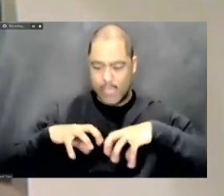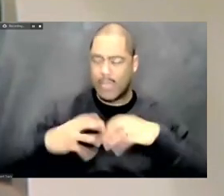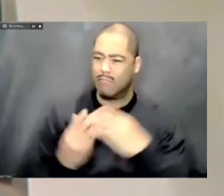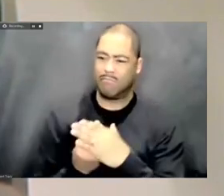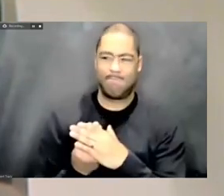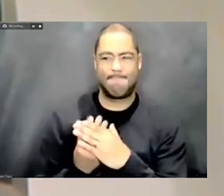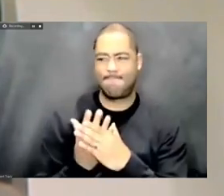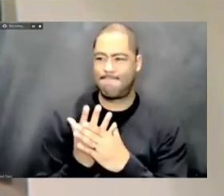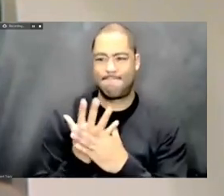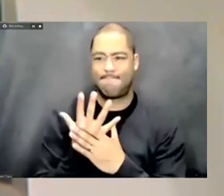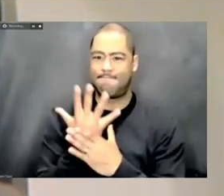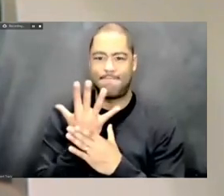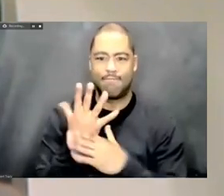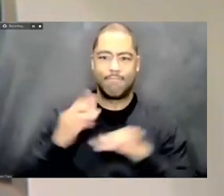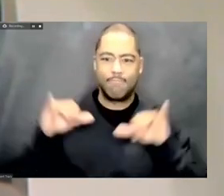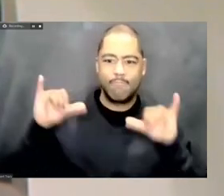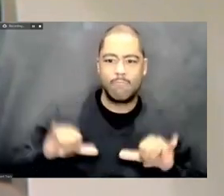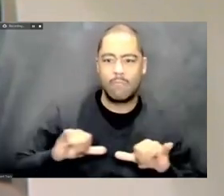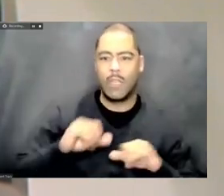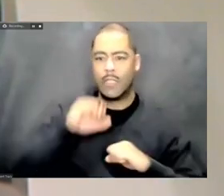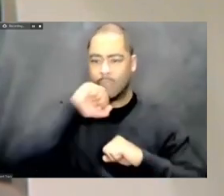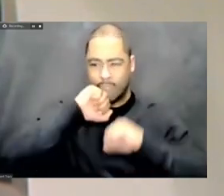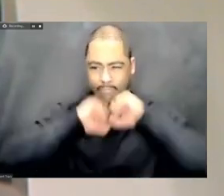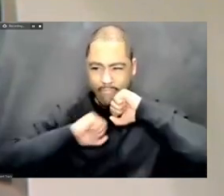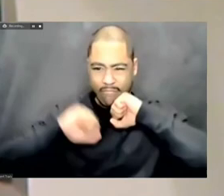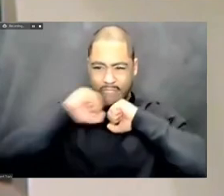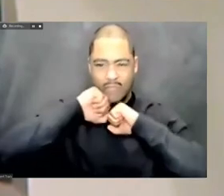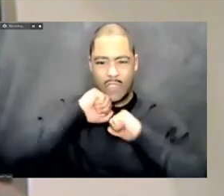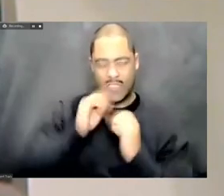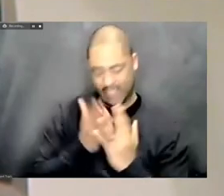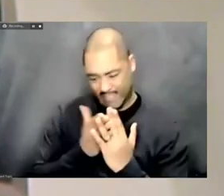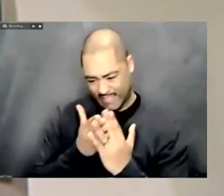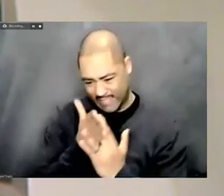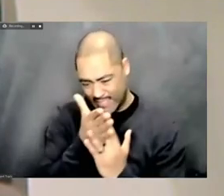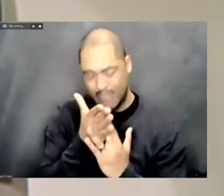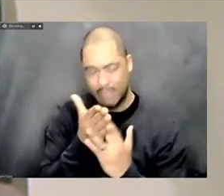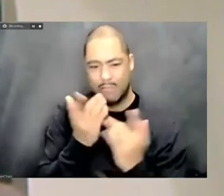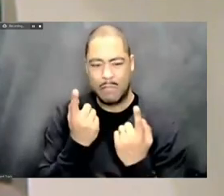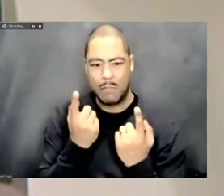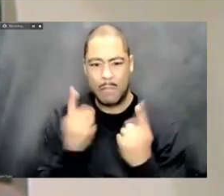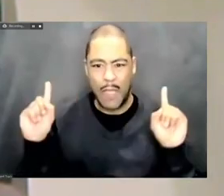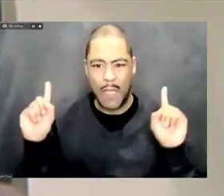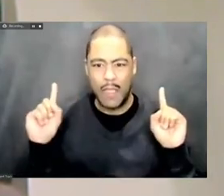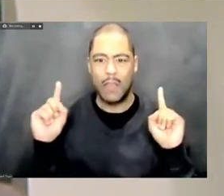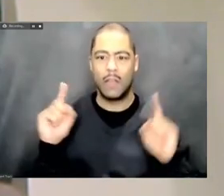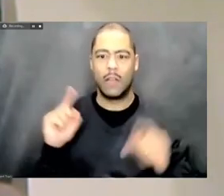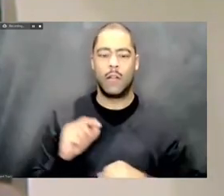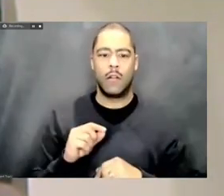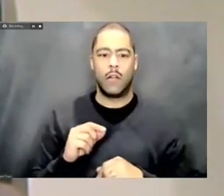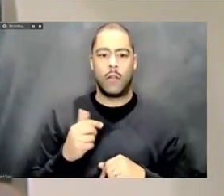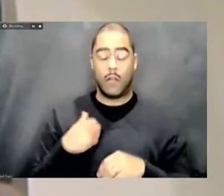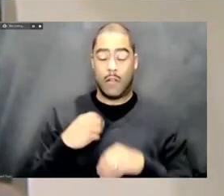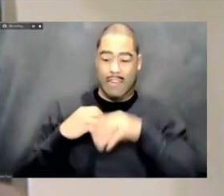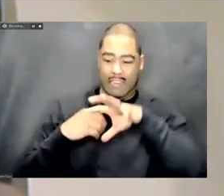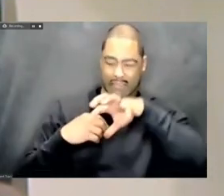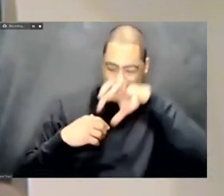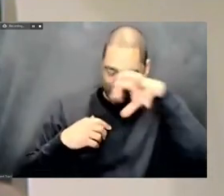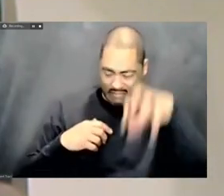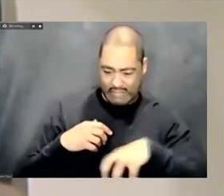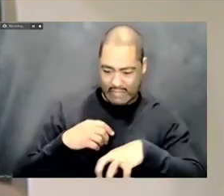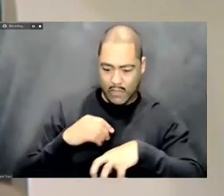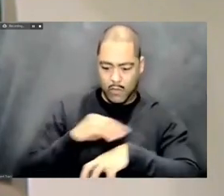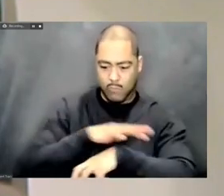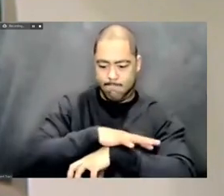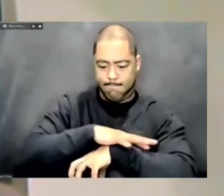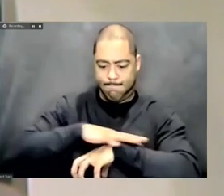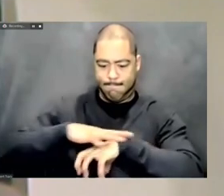burial, the trial, and resurrecting anew do we stem to branch off and bear fruit. What we are is the